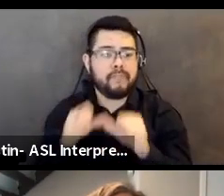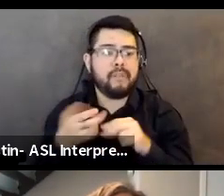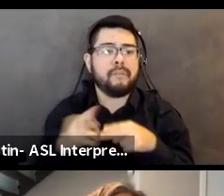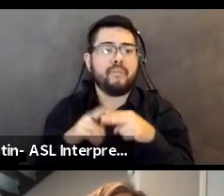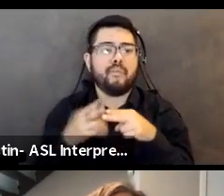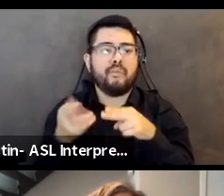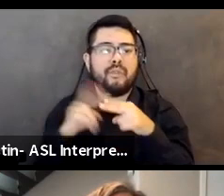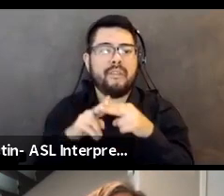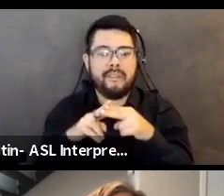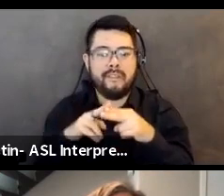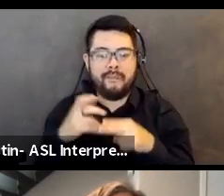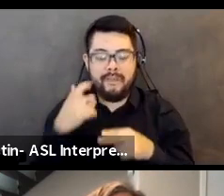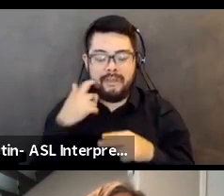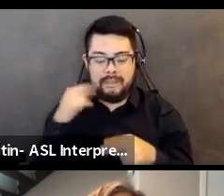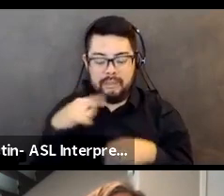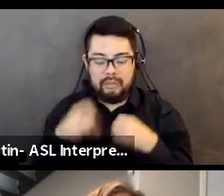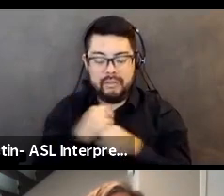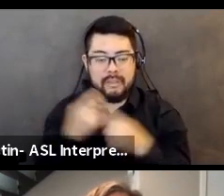year